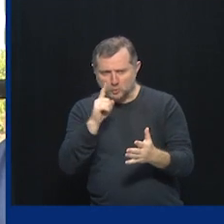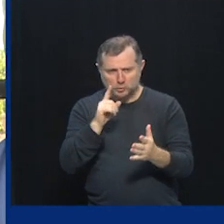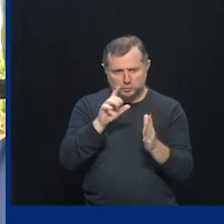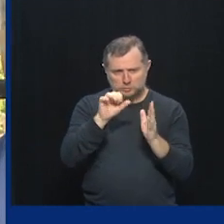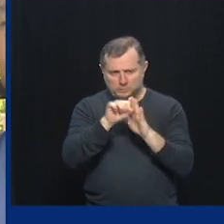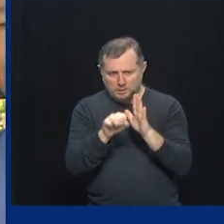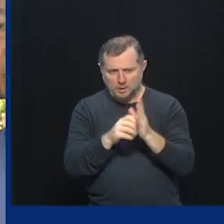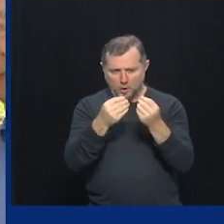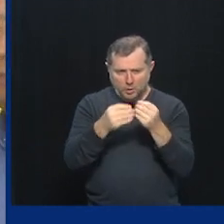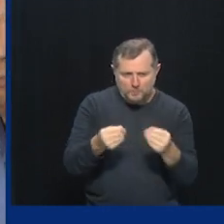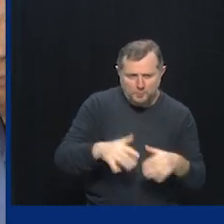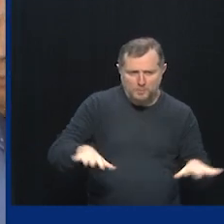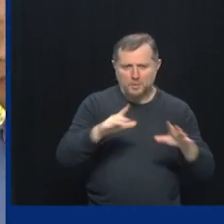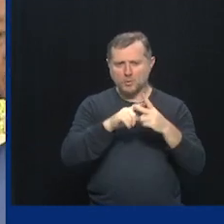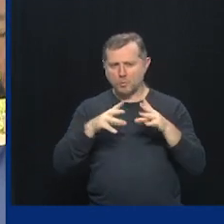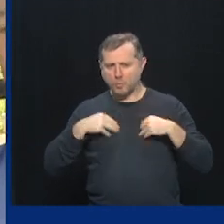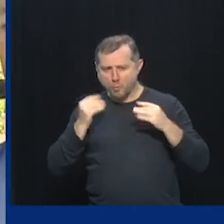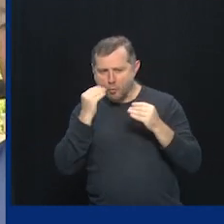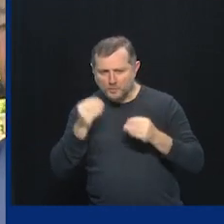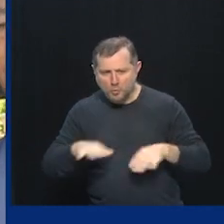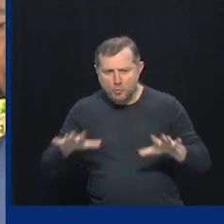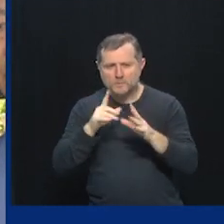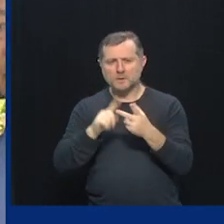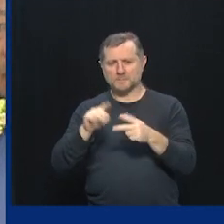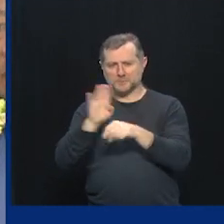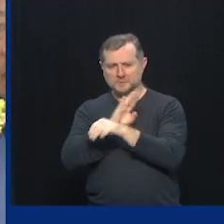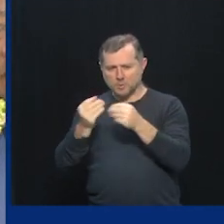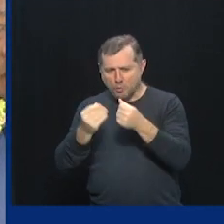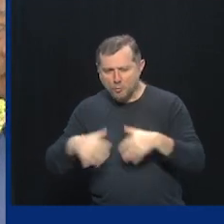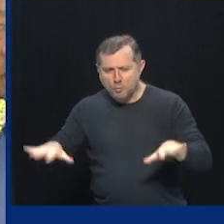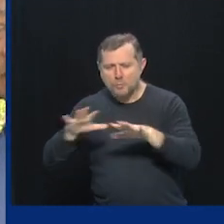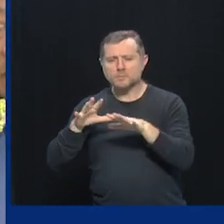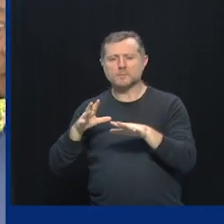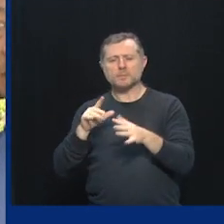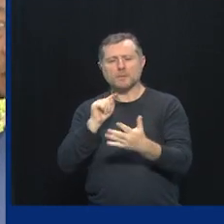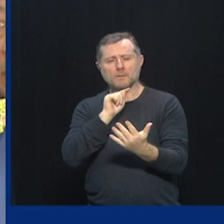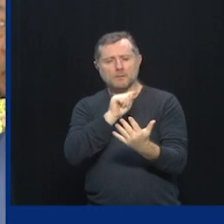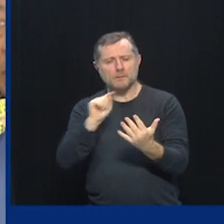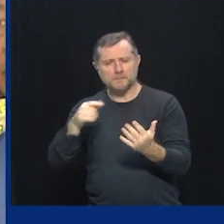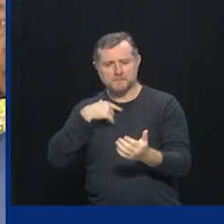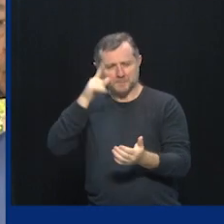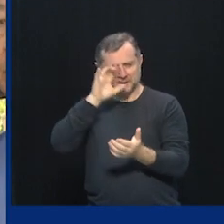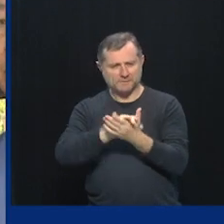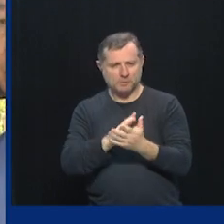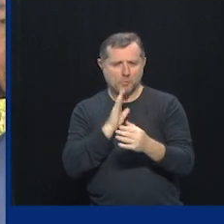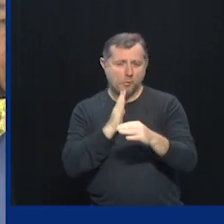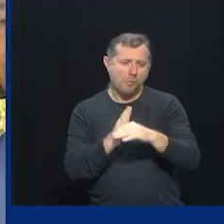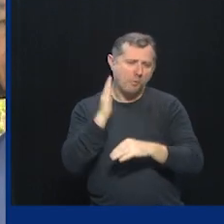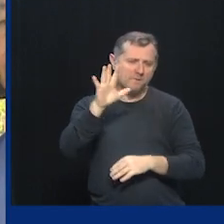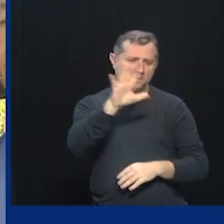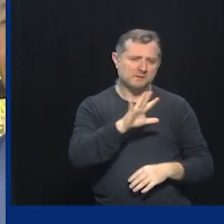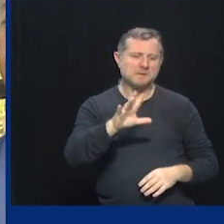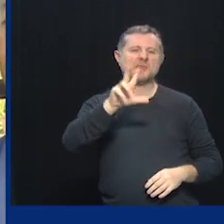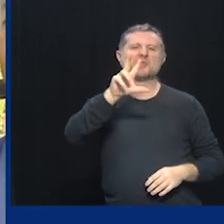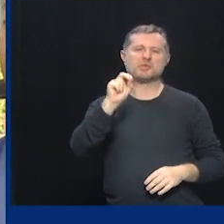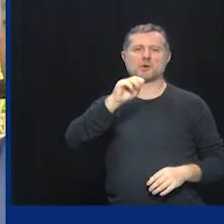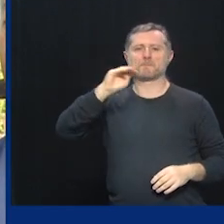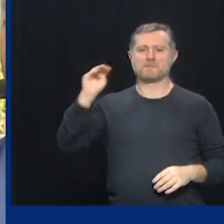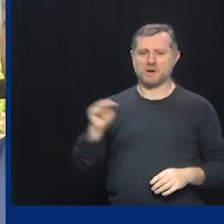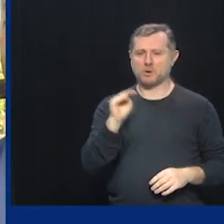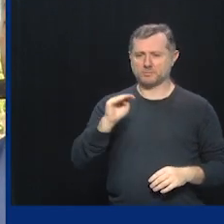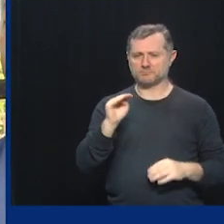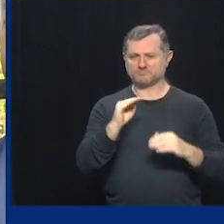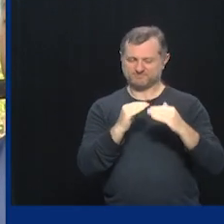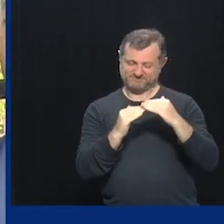that package. I fully anticipate that it'll exceed the $30 million threshold in order to apply for FEMA funds. And then the president